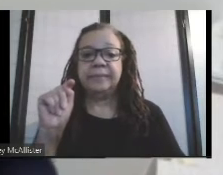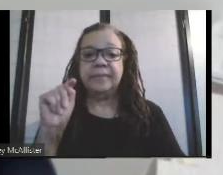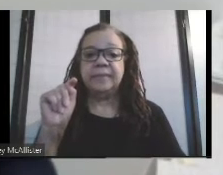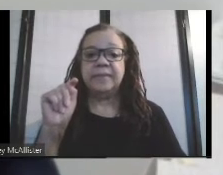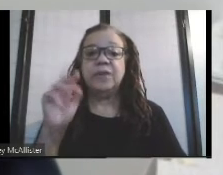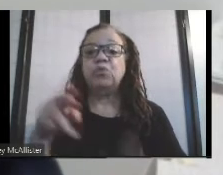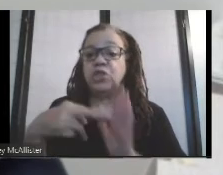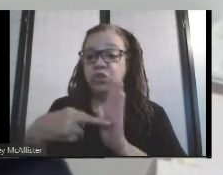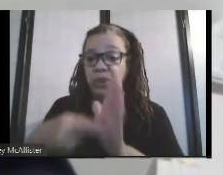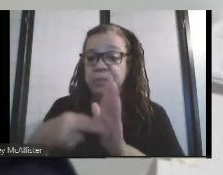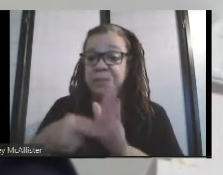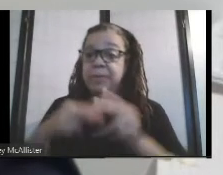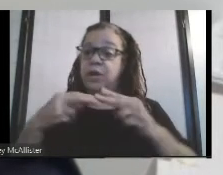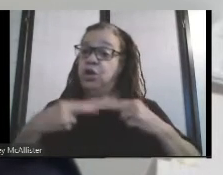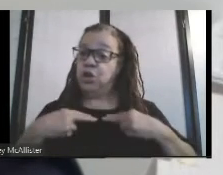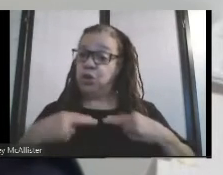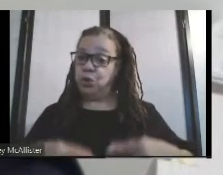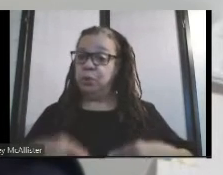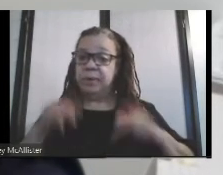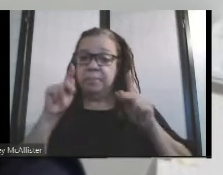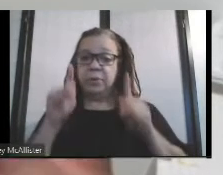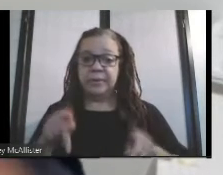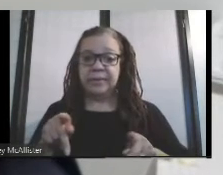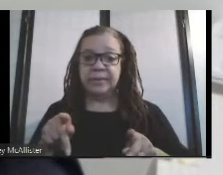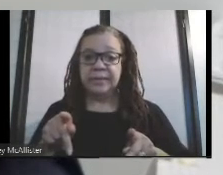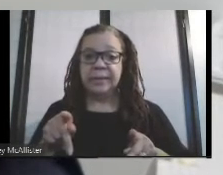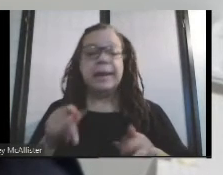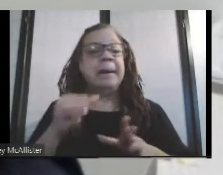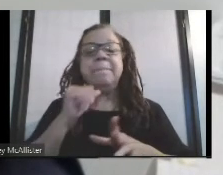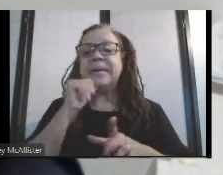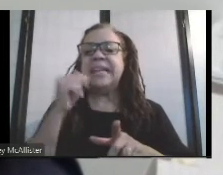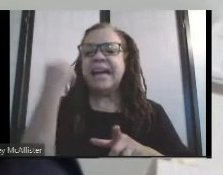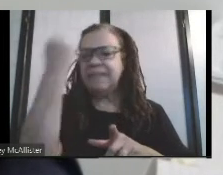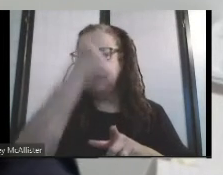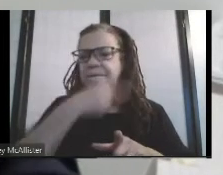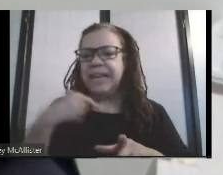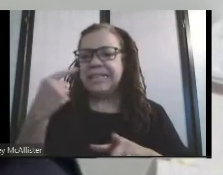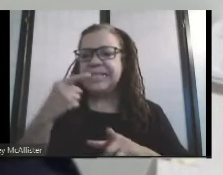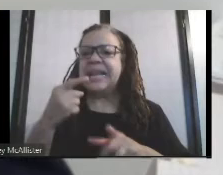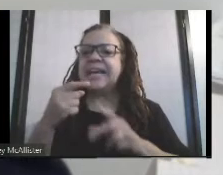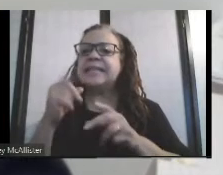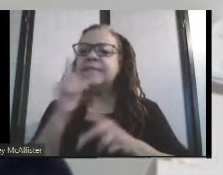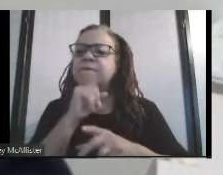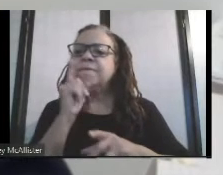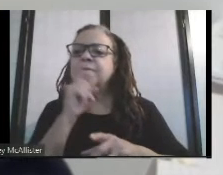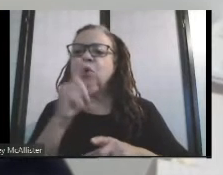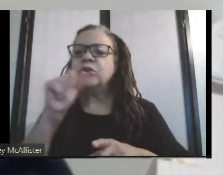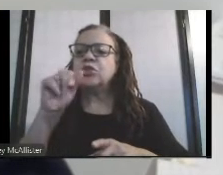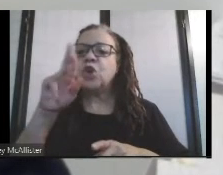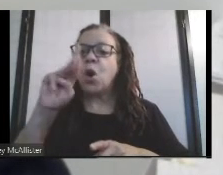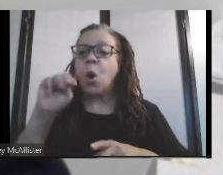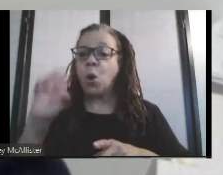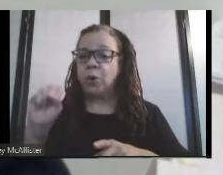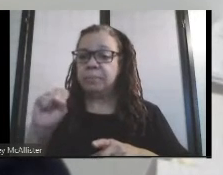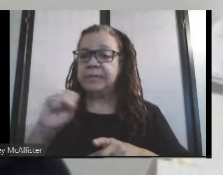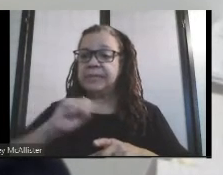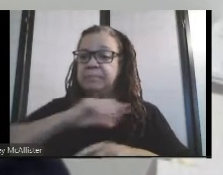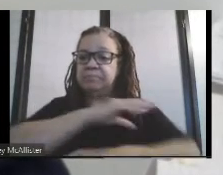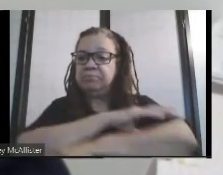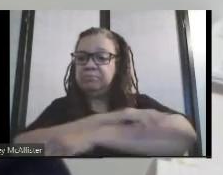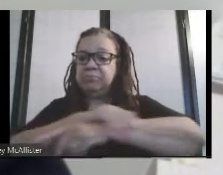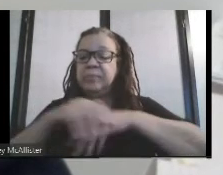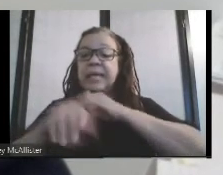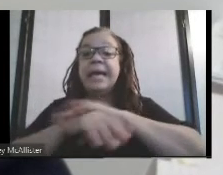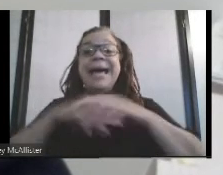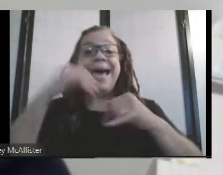by a humanoid, but without many features and robotic arms. And at the